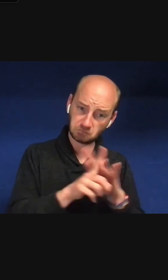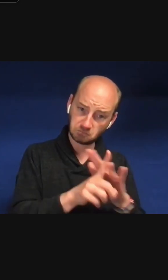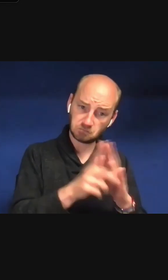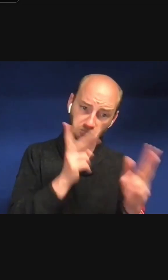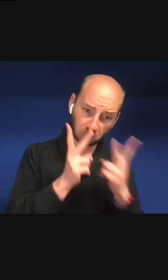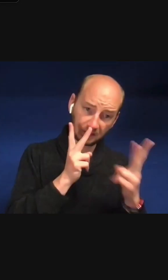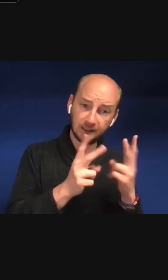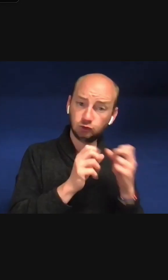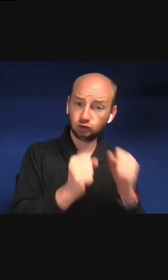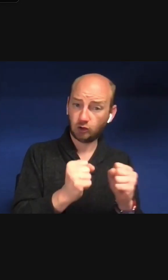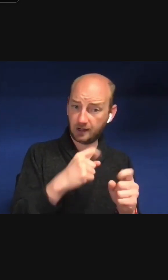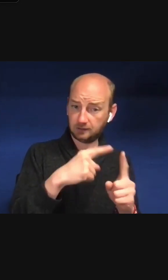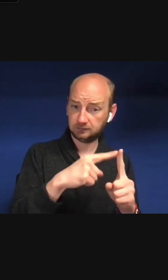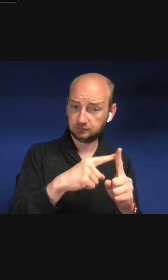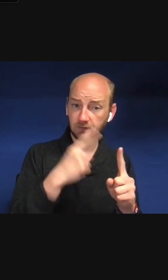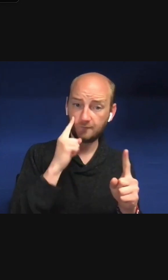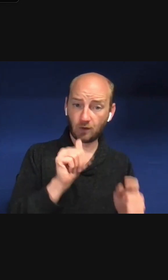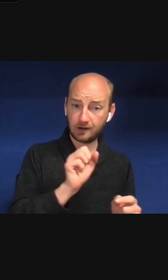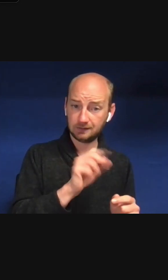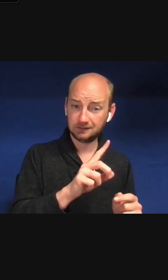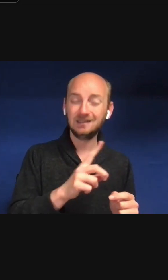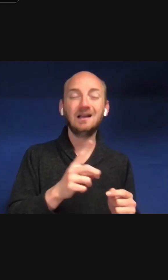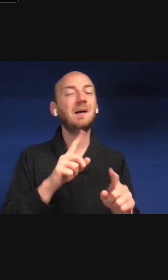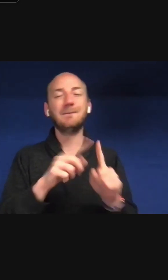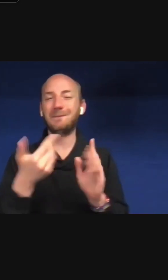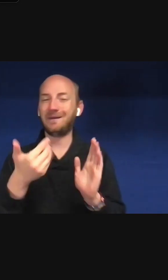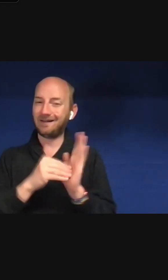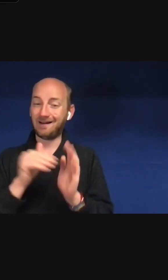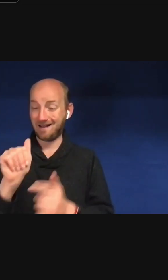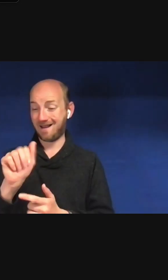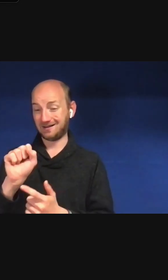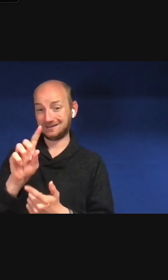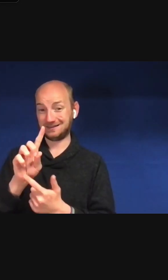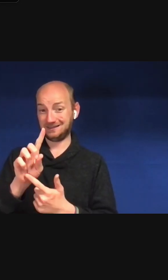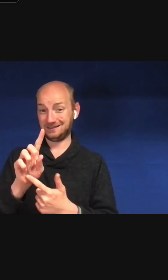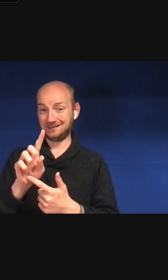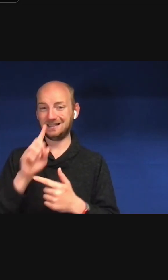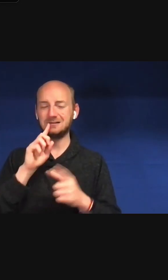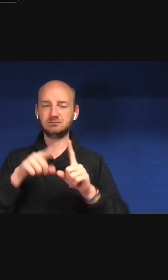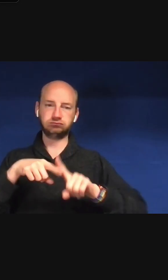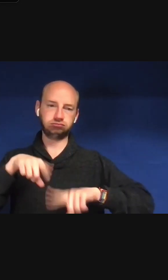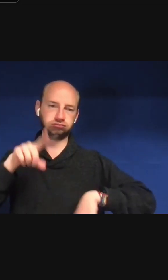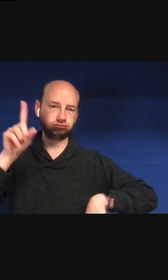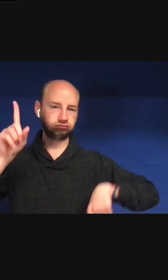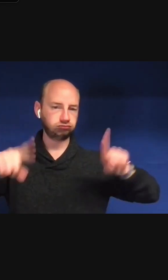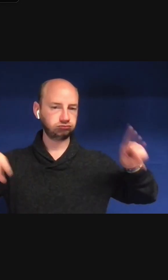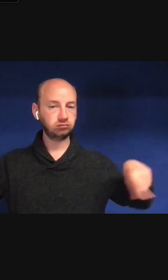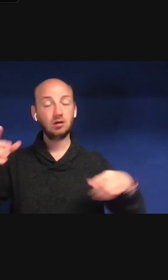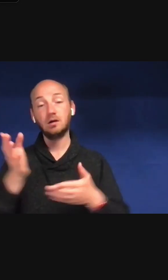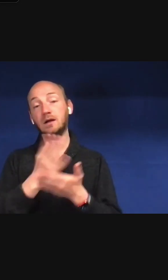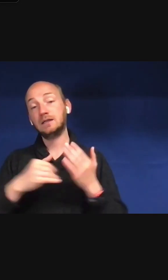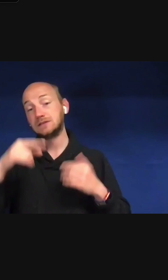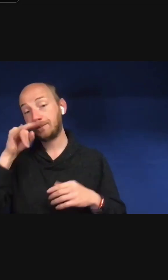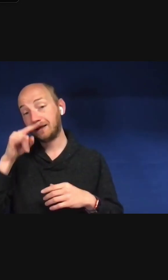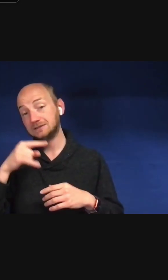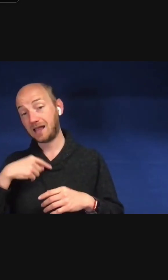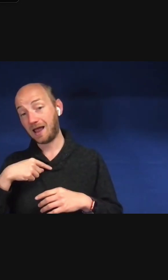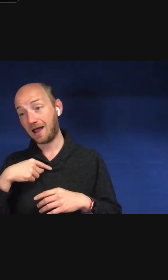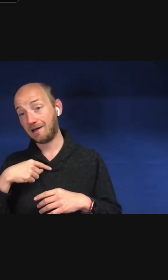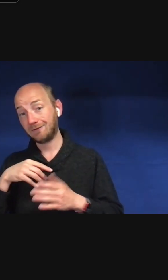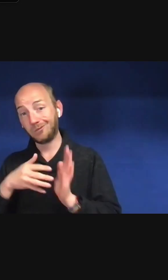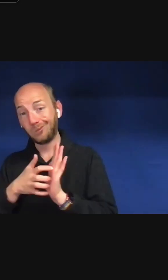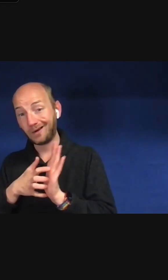is that there's so many individual differences in autism itself. So some of the kids are showing deficits in flexibility, others are